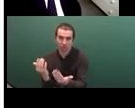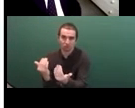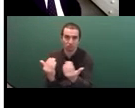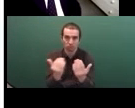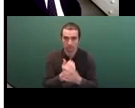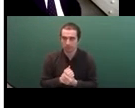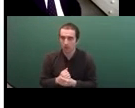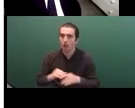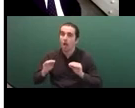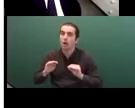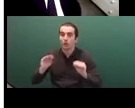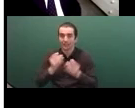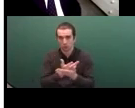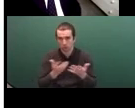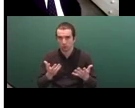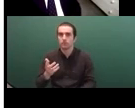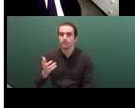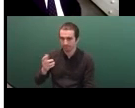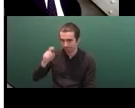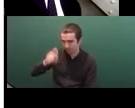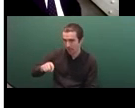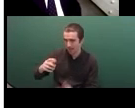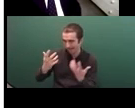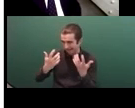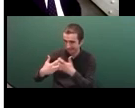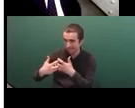adjustments, assistive devices, and make use